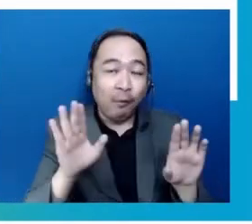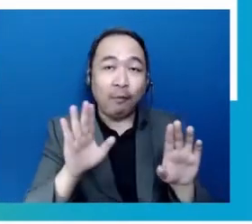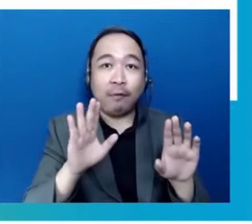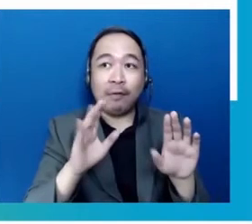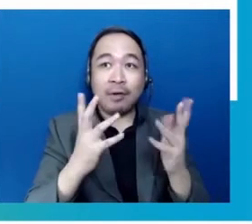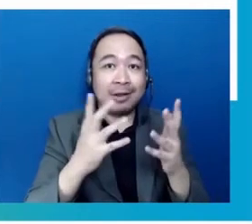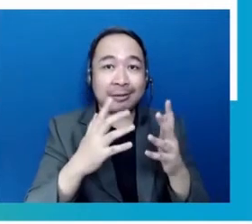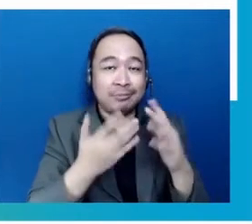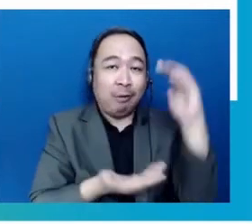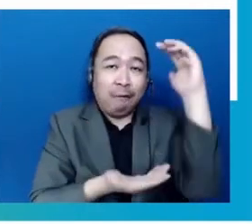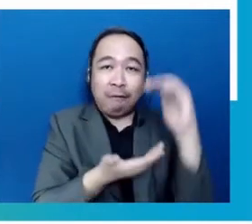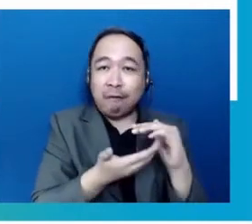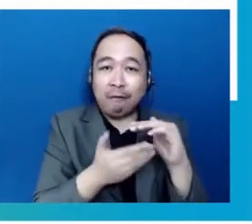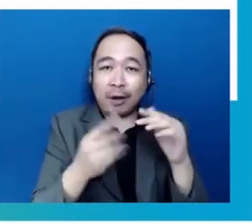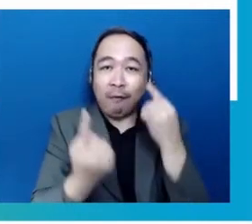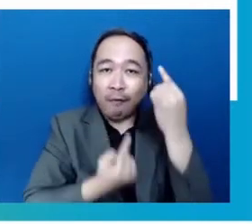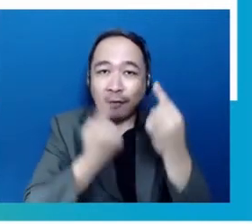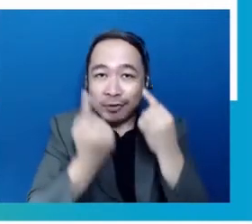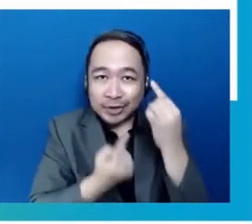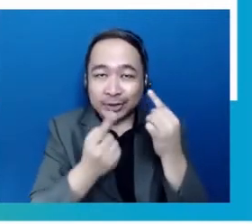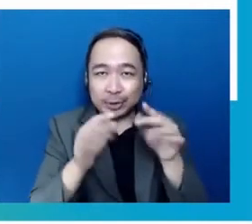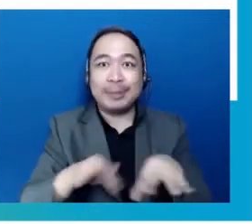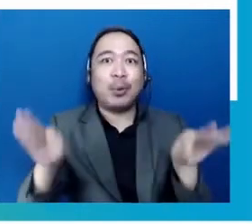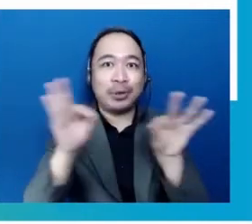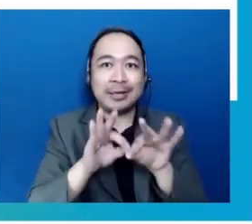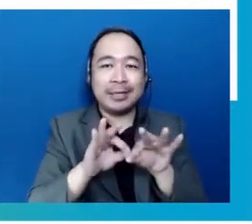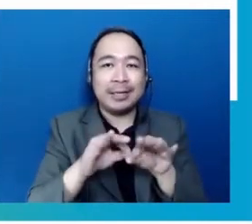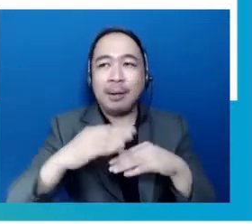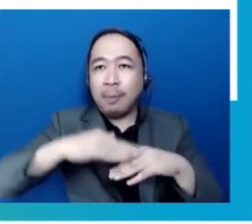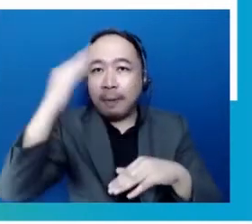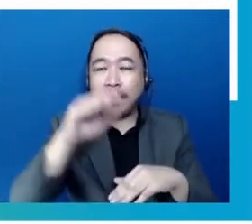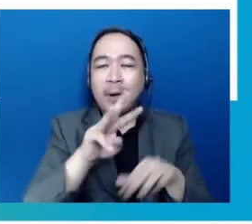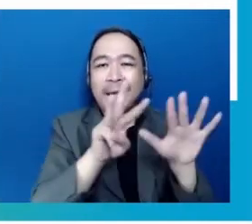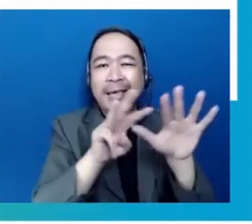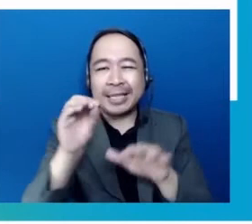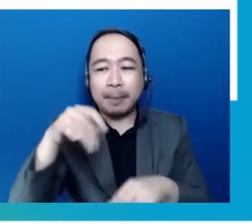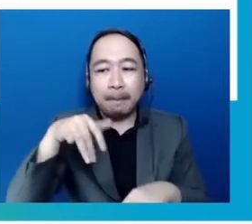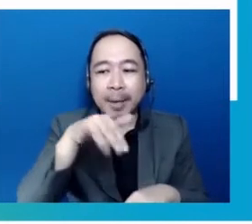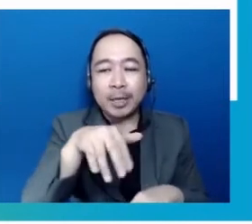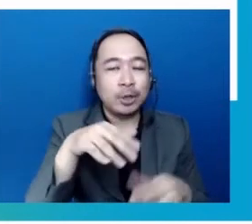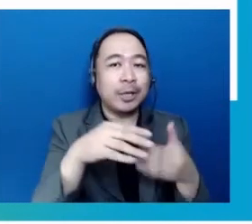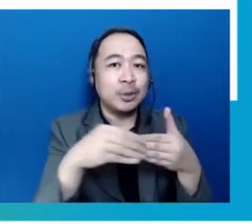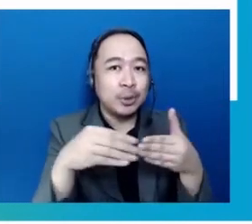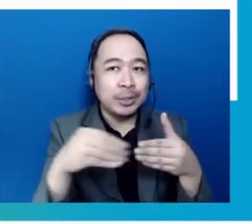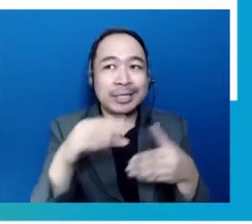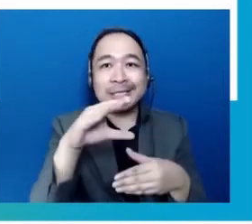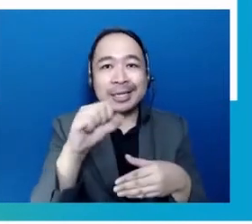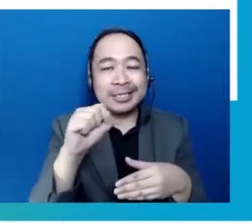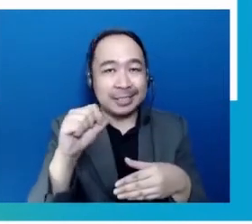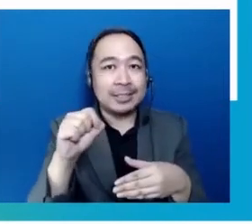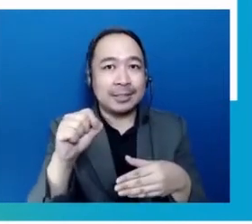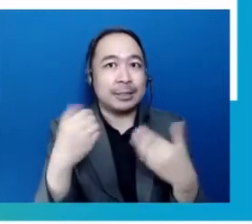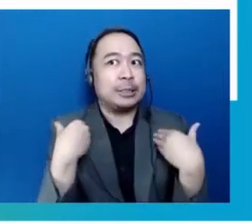safeguards? This is a very important question for us. With over $80 million spent on the CSS strengthening, ADB has not